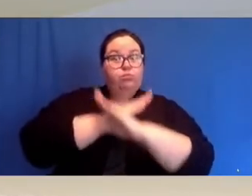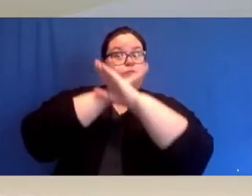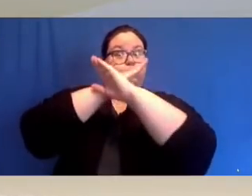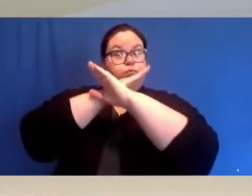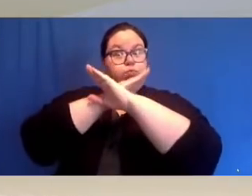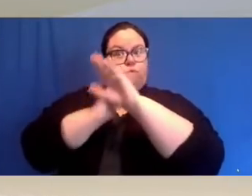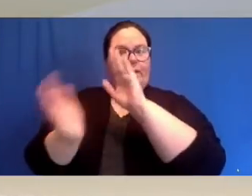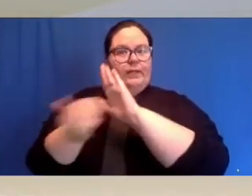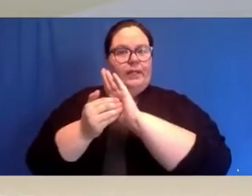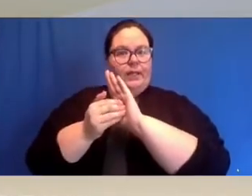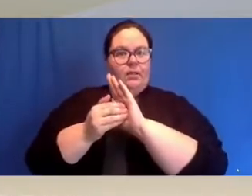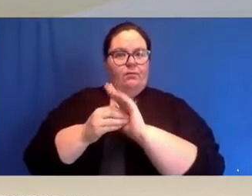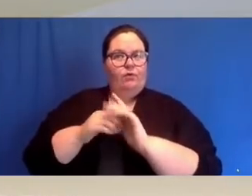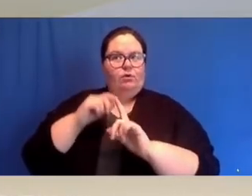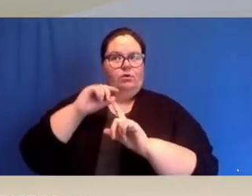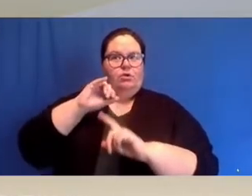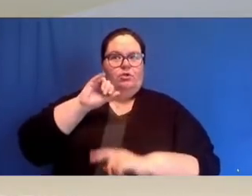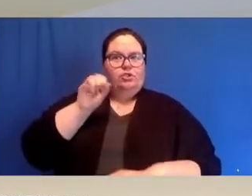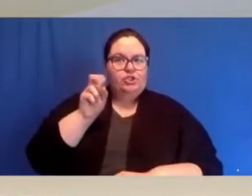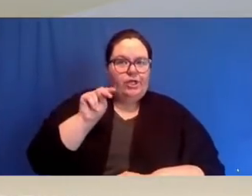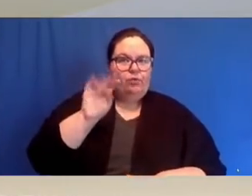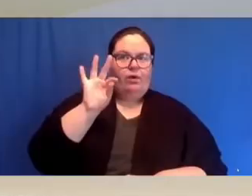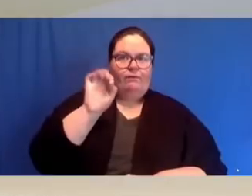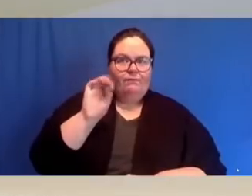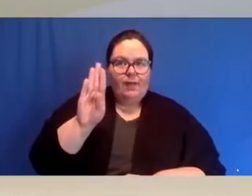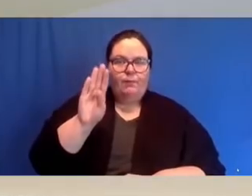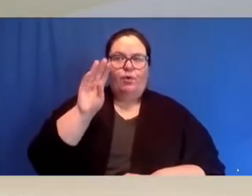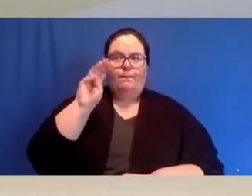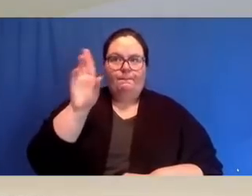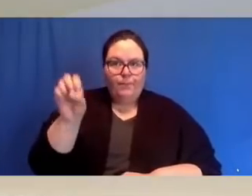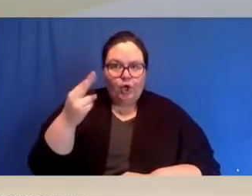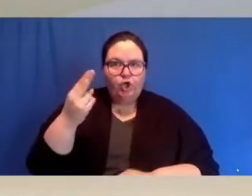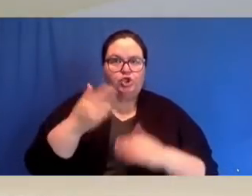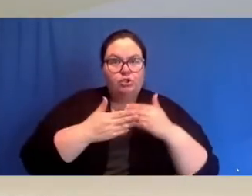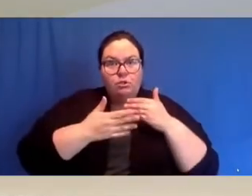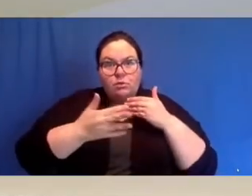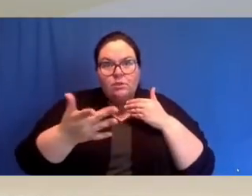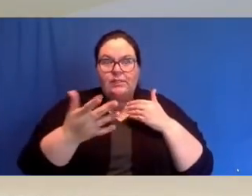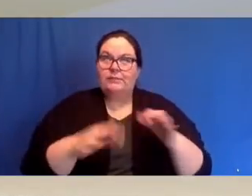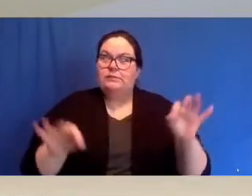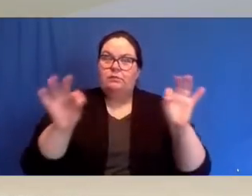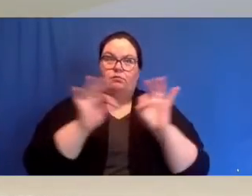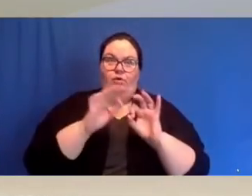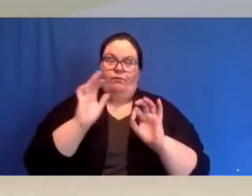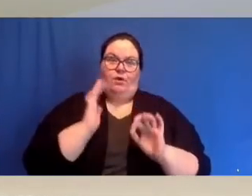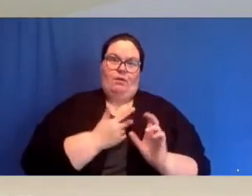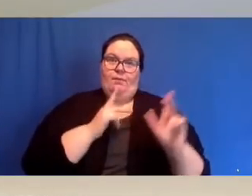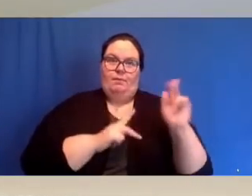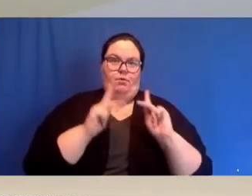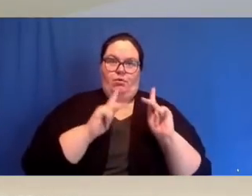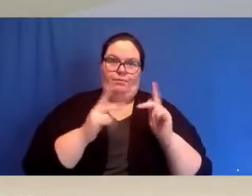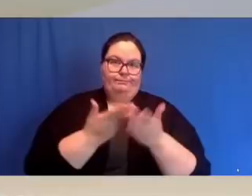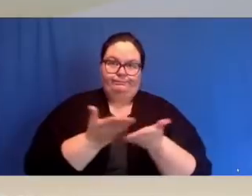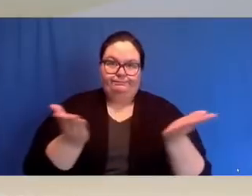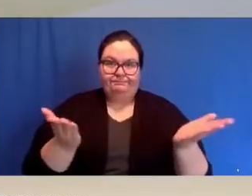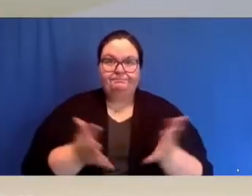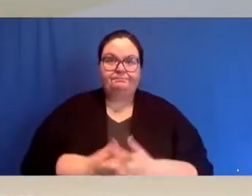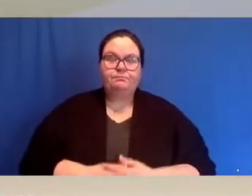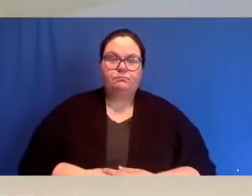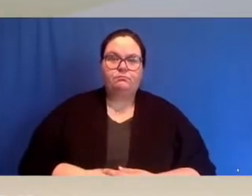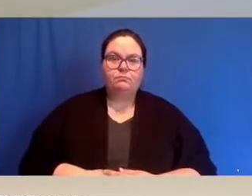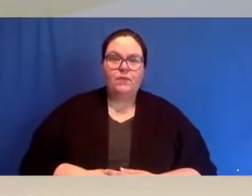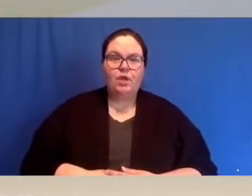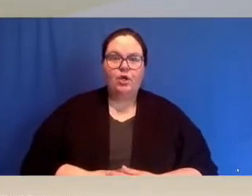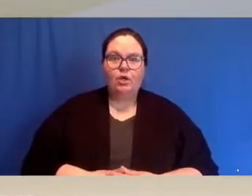protected over the months that lie ahead, and that's going to be important for the population. So I think you'll